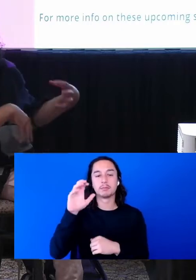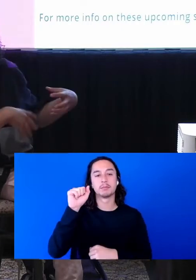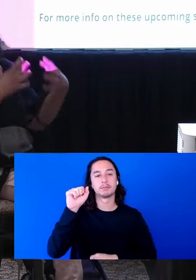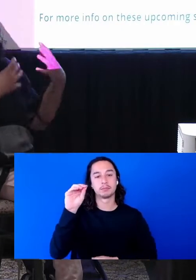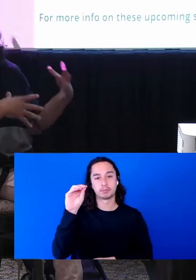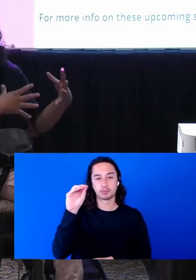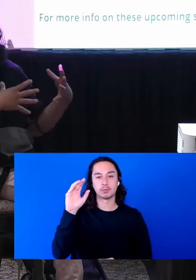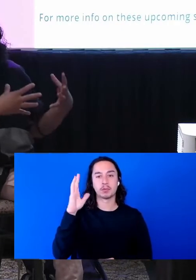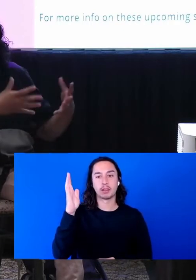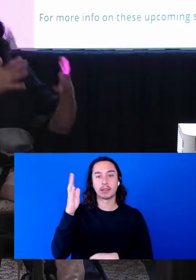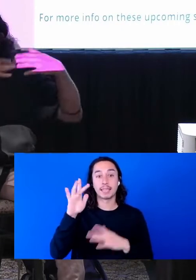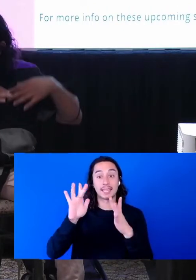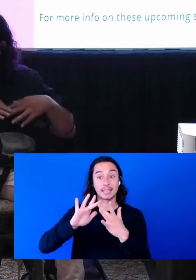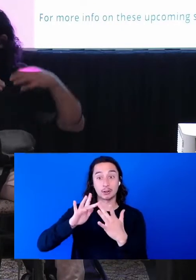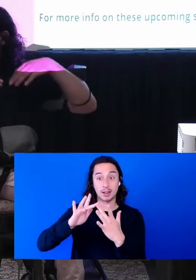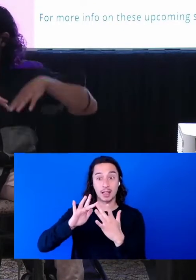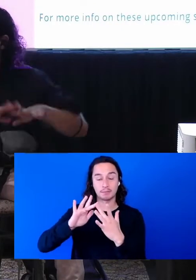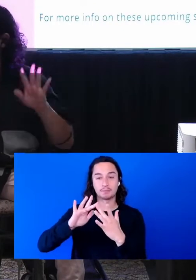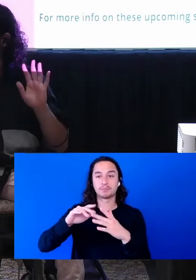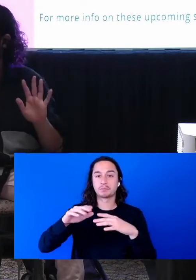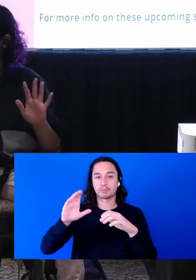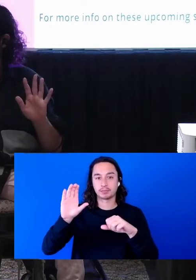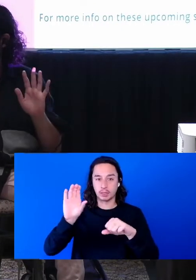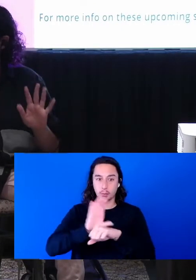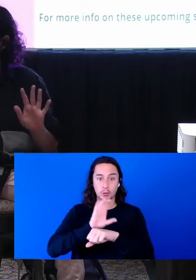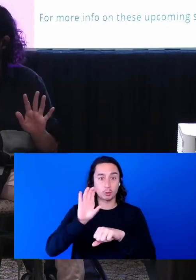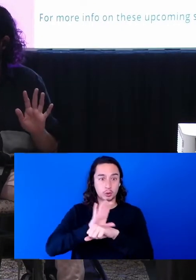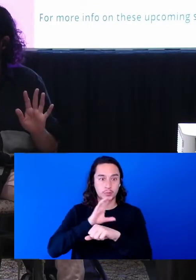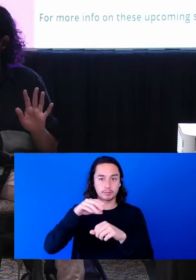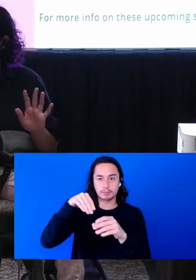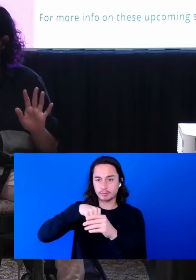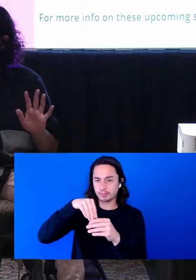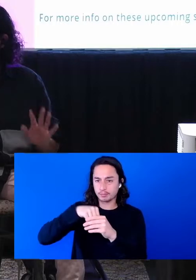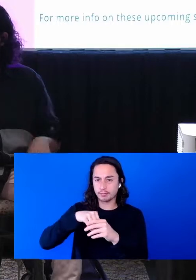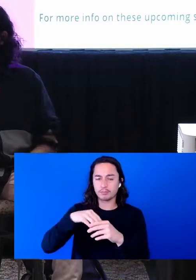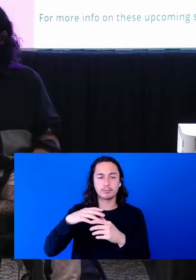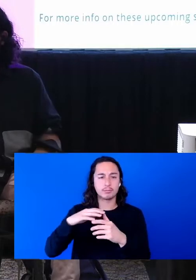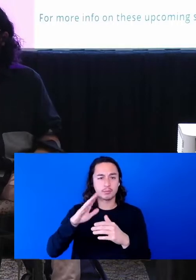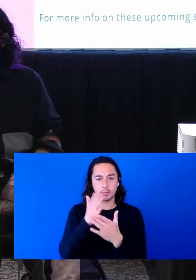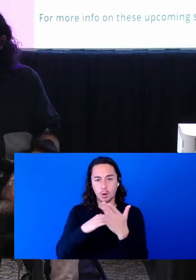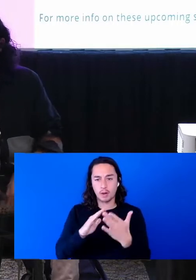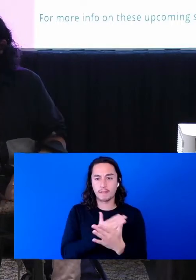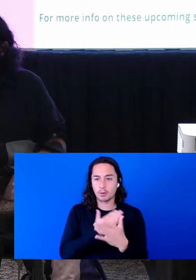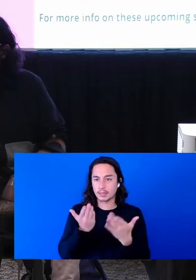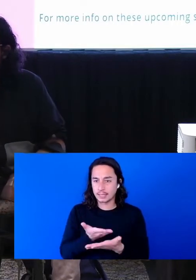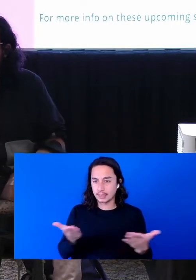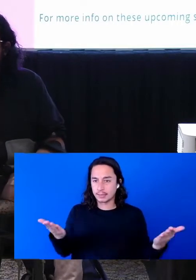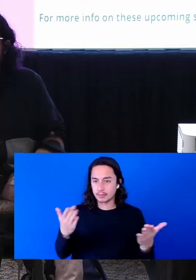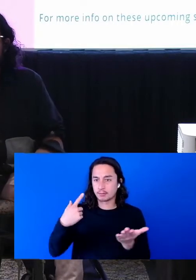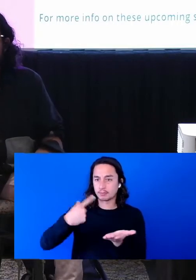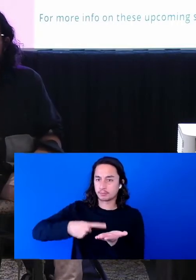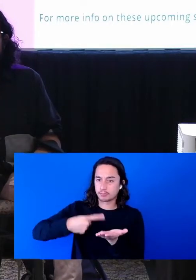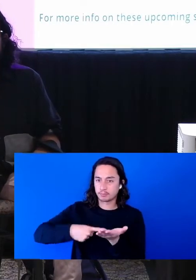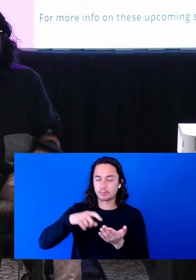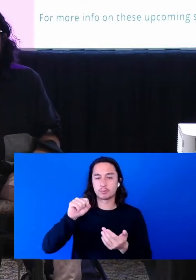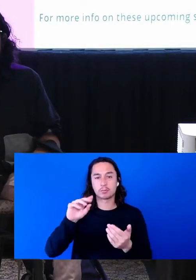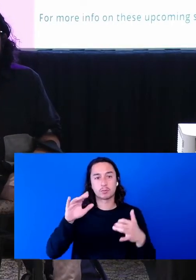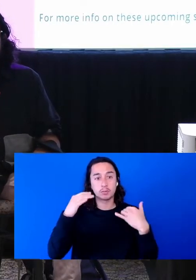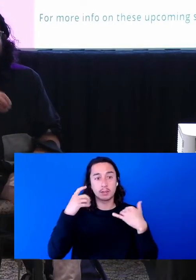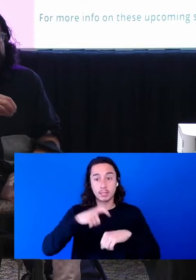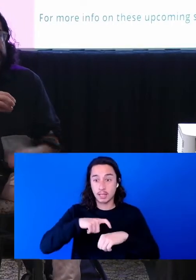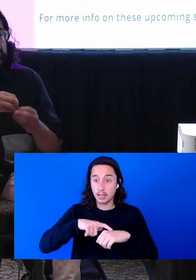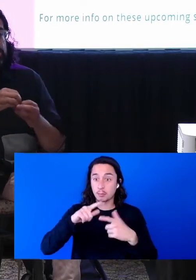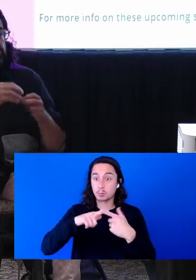the internet and the computer is intrinsically a part of the thing we were talking about. So when it came time to try to make work in